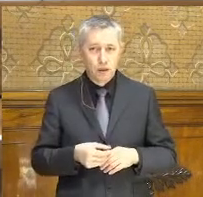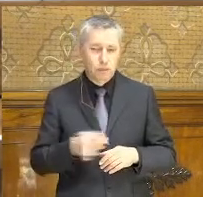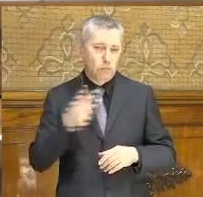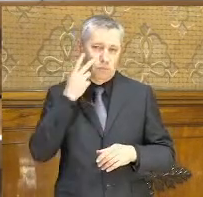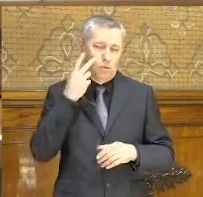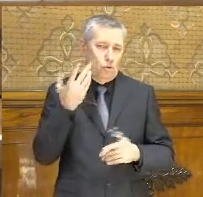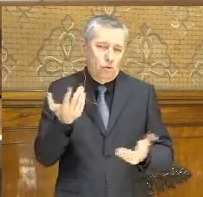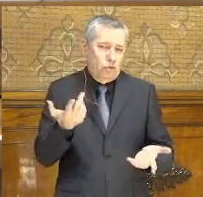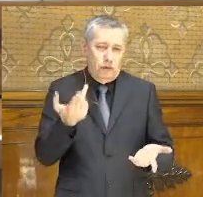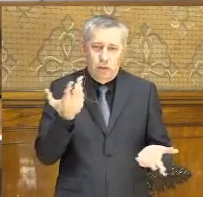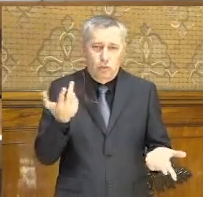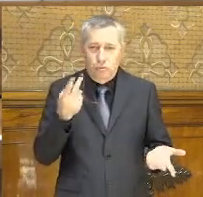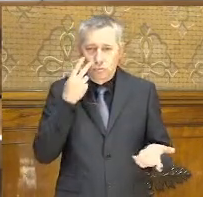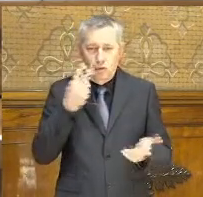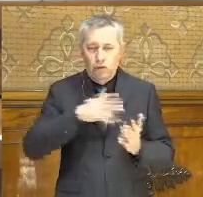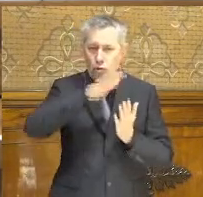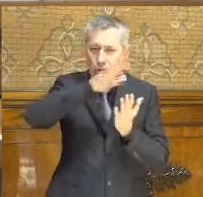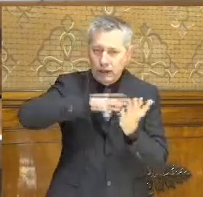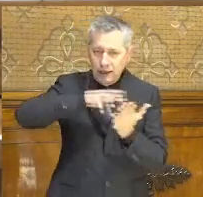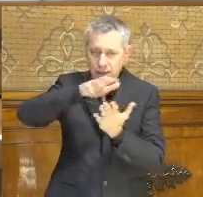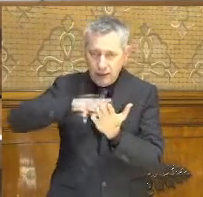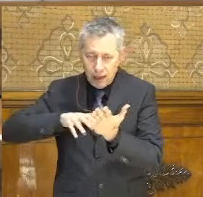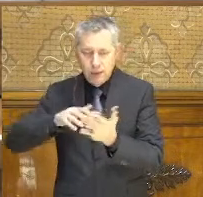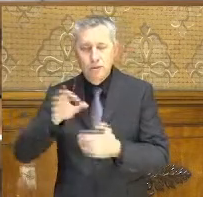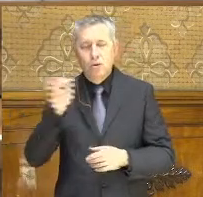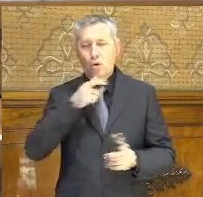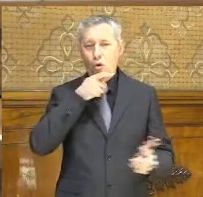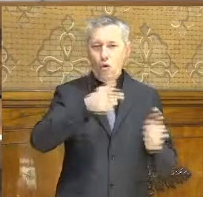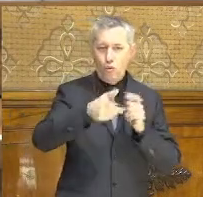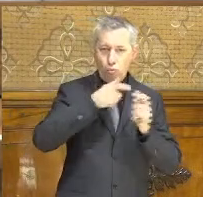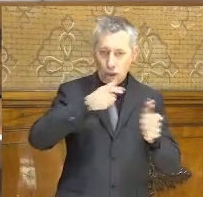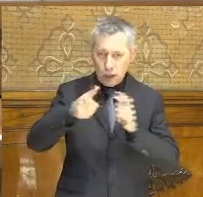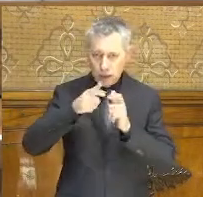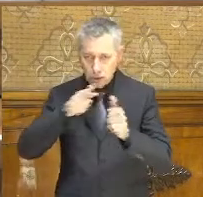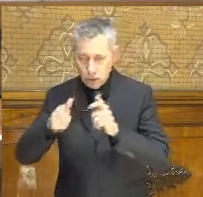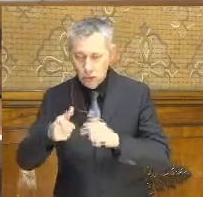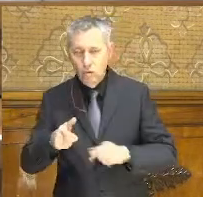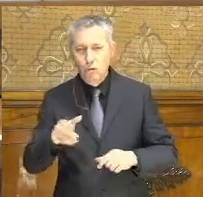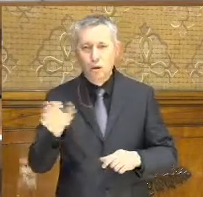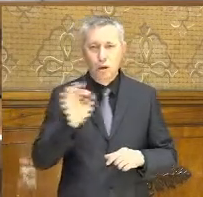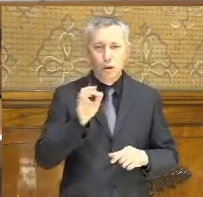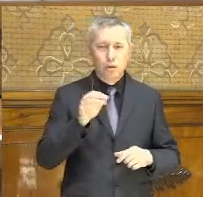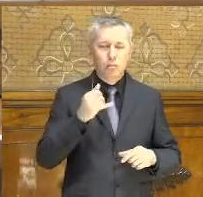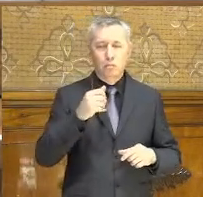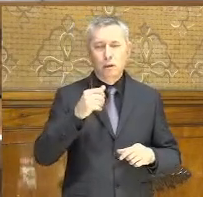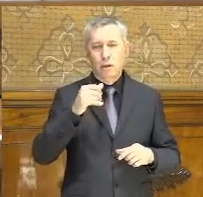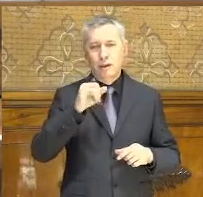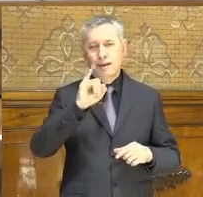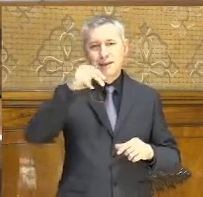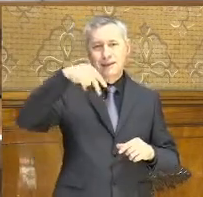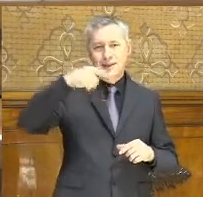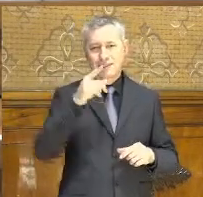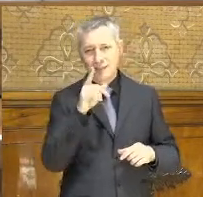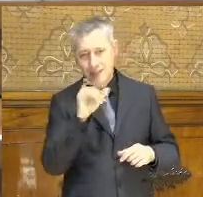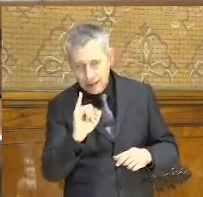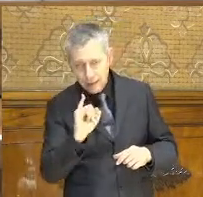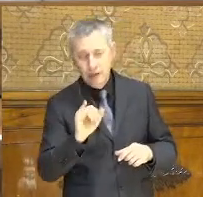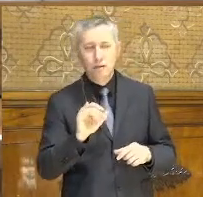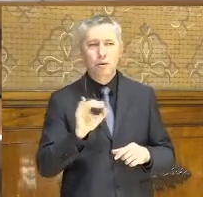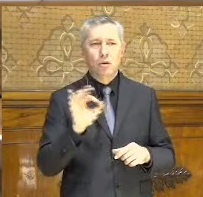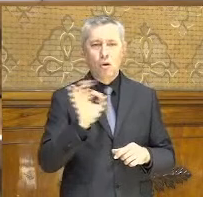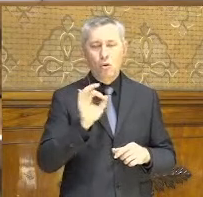best language to communicate in Hindi or whatever, the best form to communicate